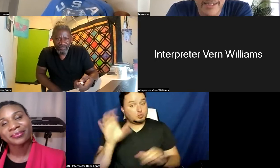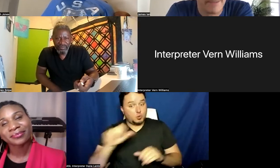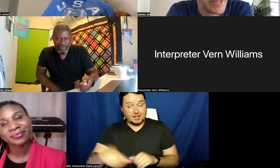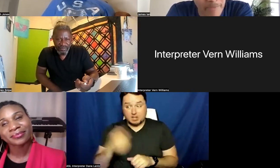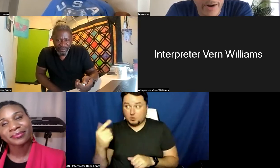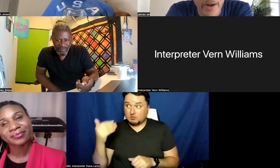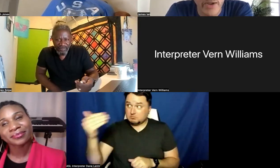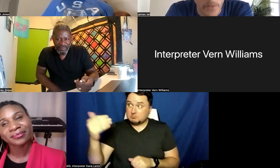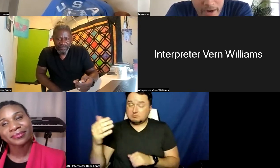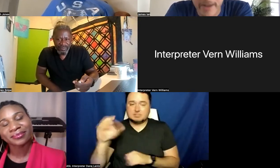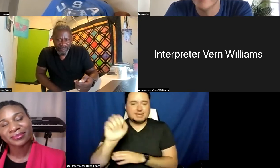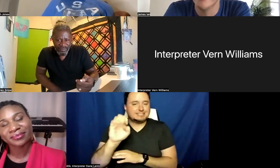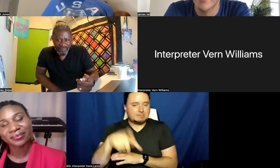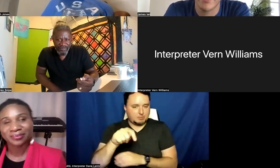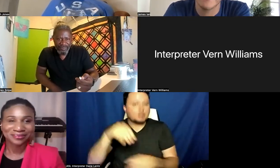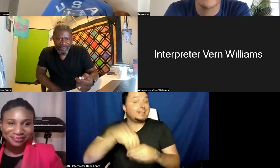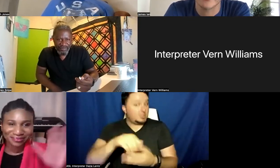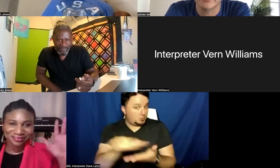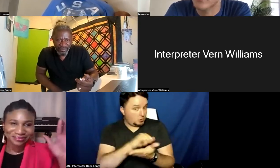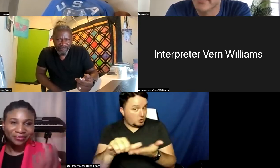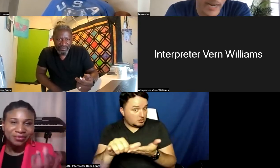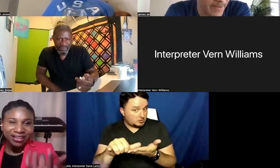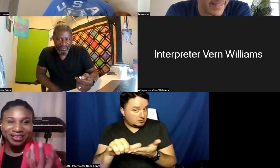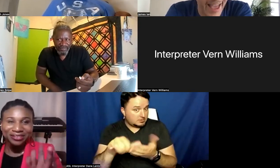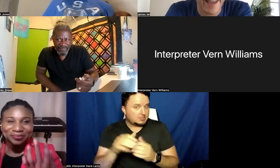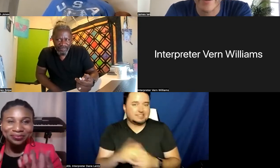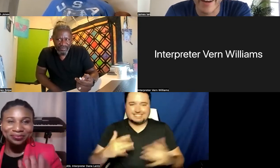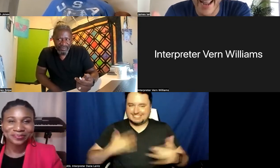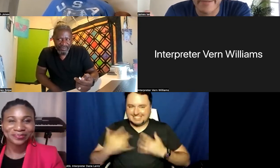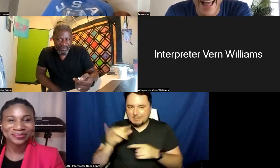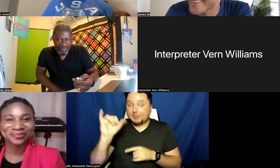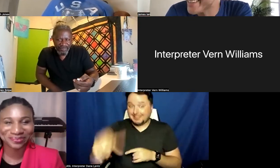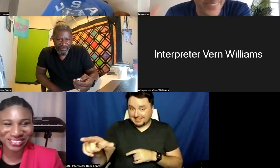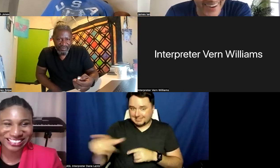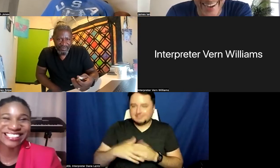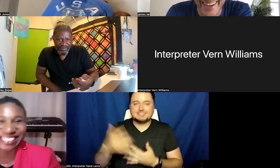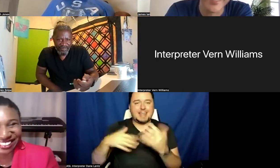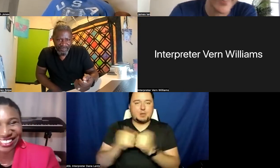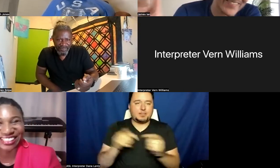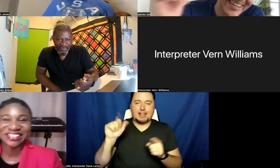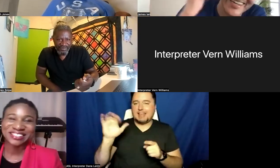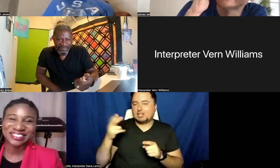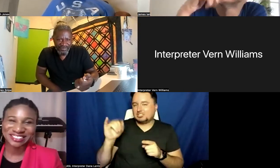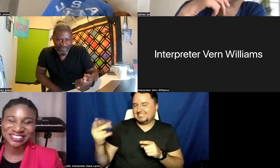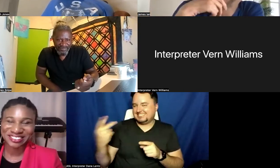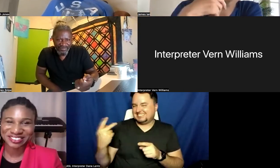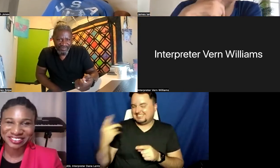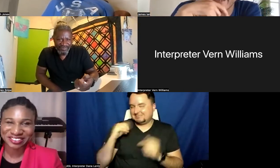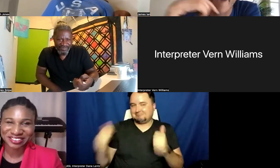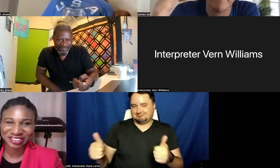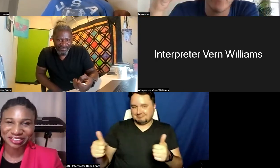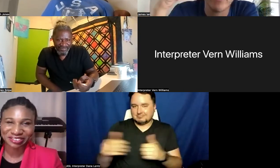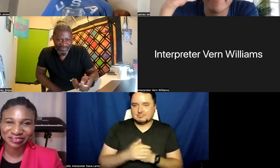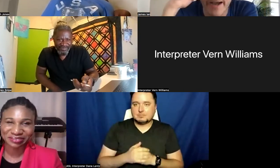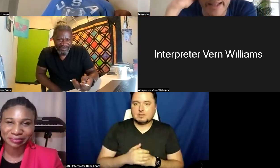in September in New York. So excited about that. Gonna hang out with Lachi, so that'll be good. And then